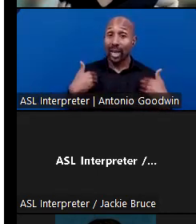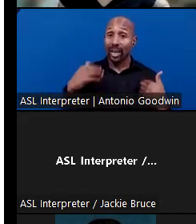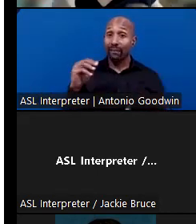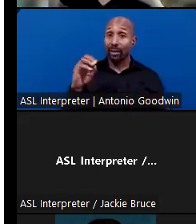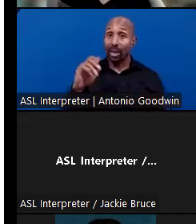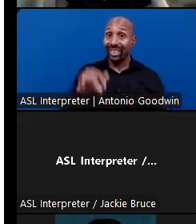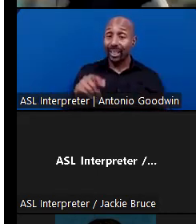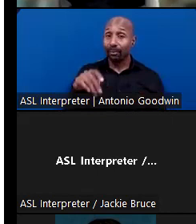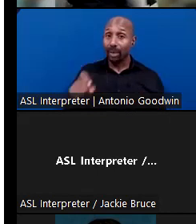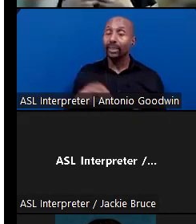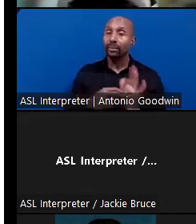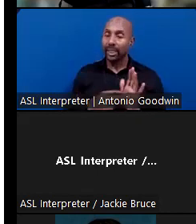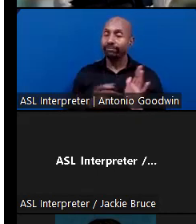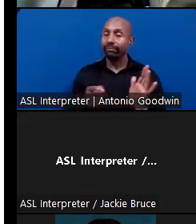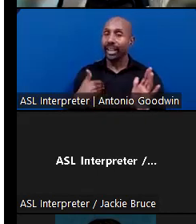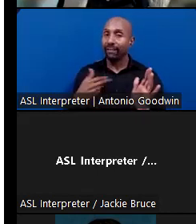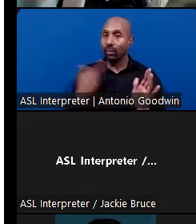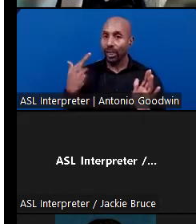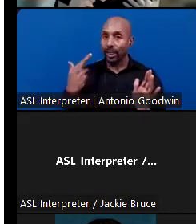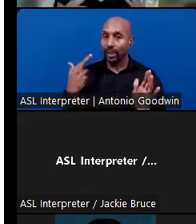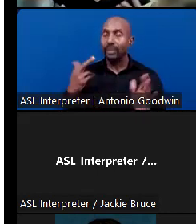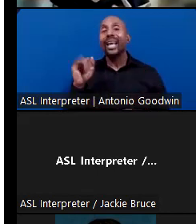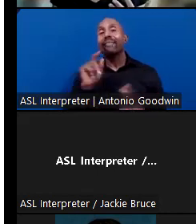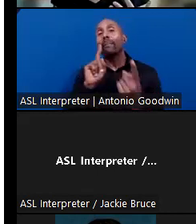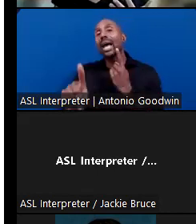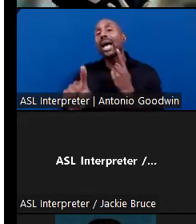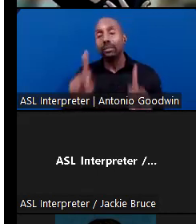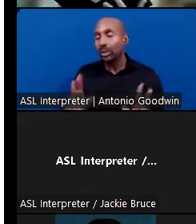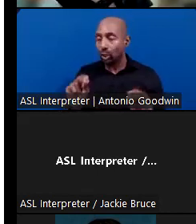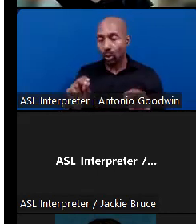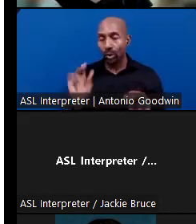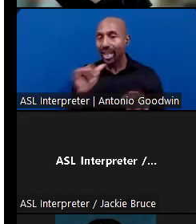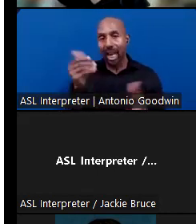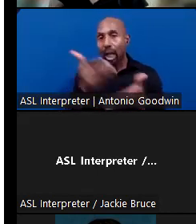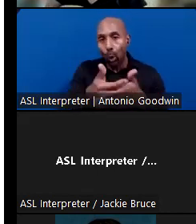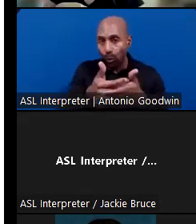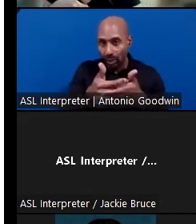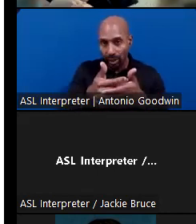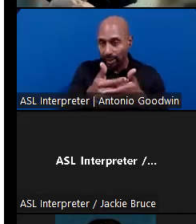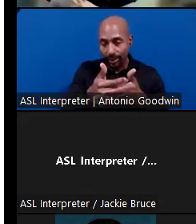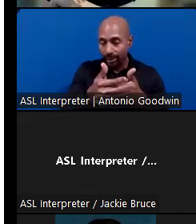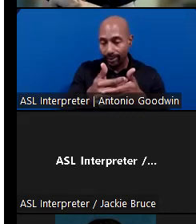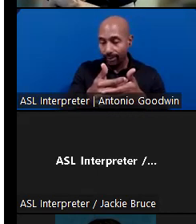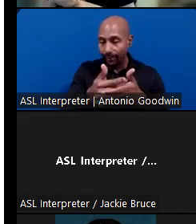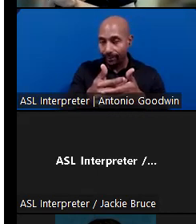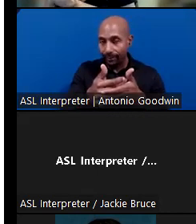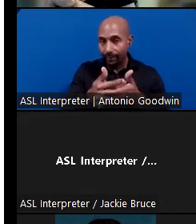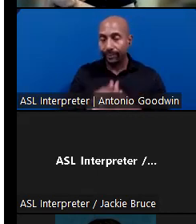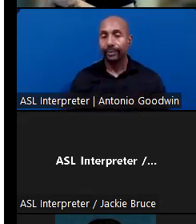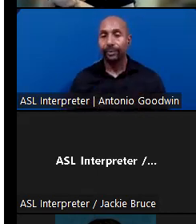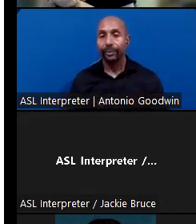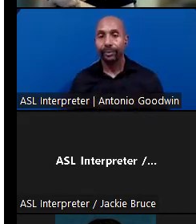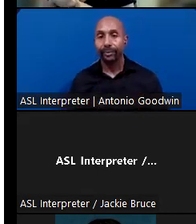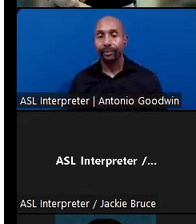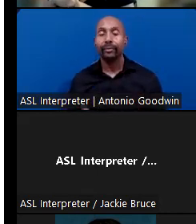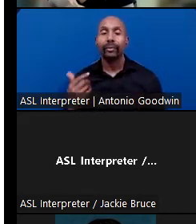And again, walking by somebody in the grocery store is not close contact. So really what